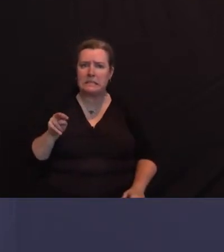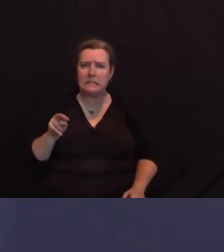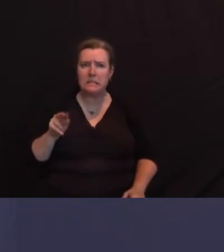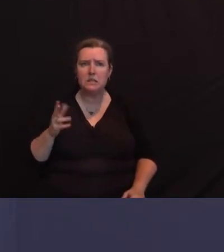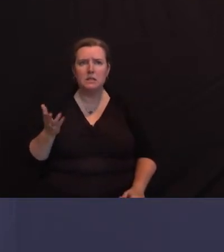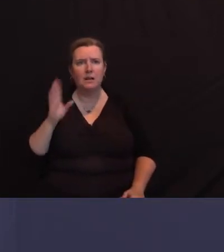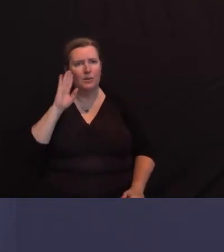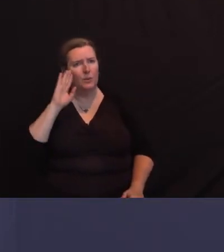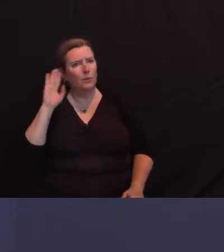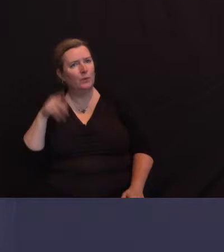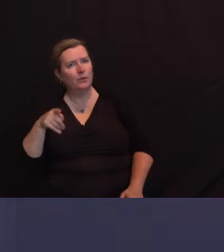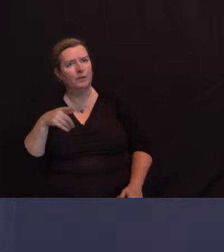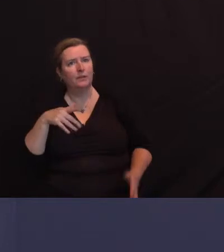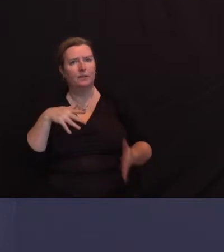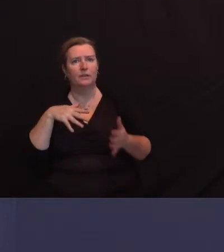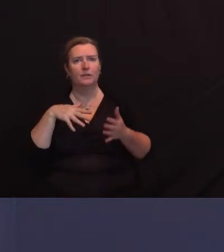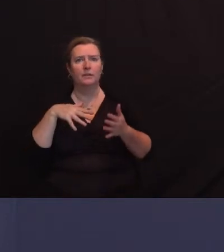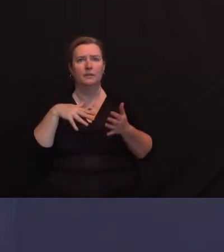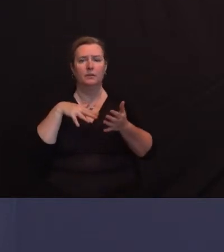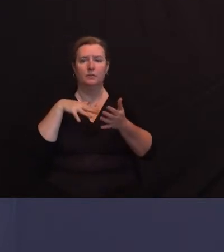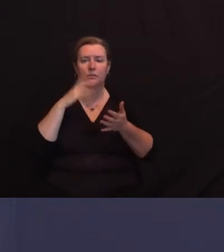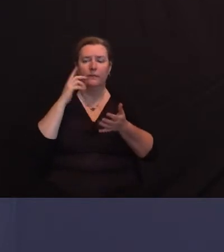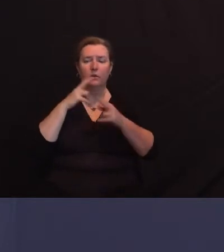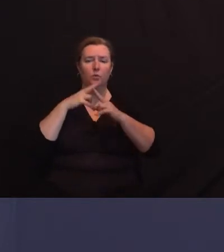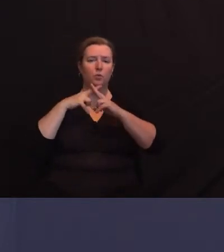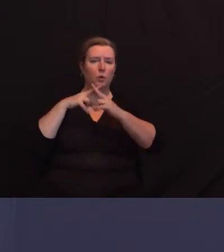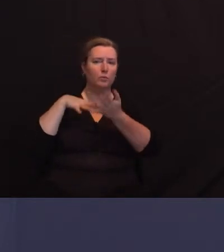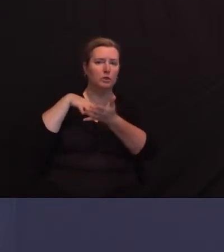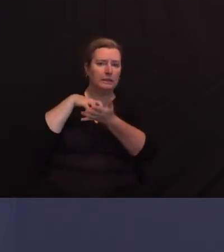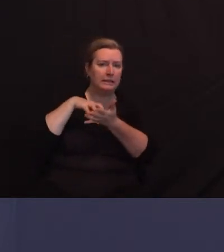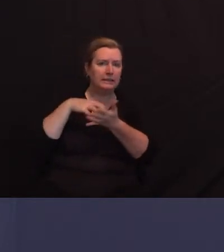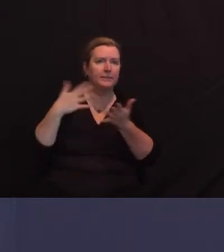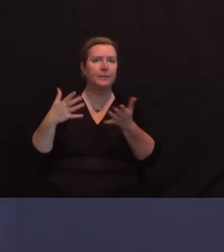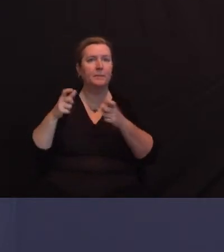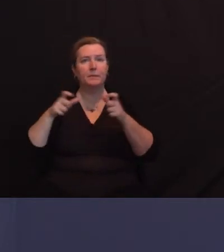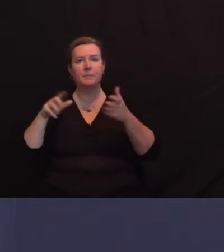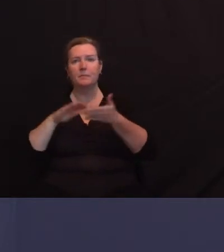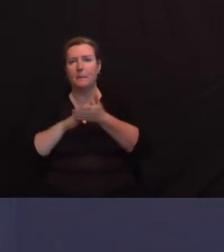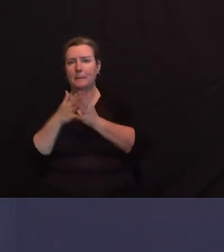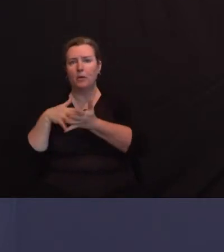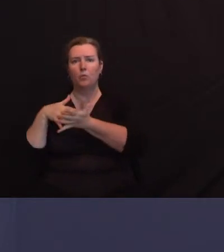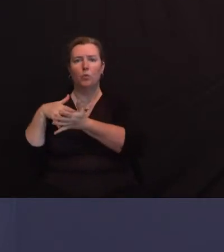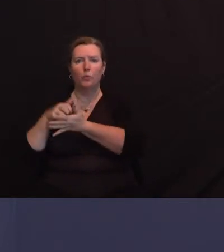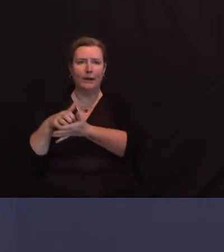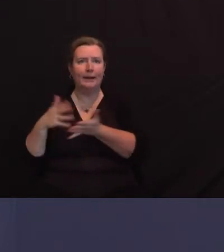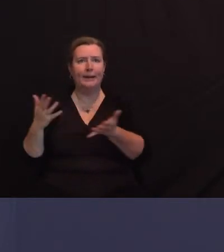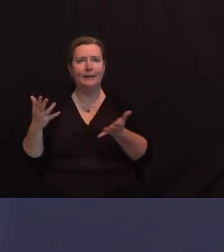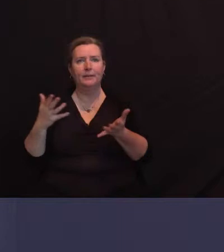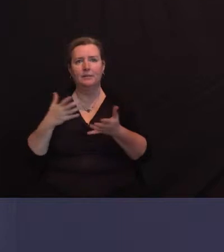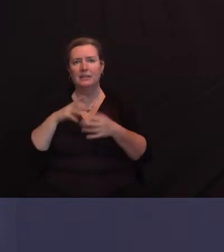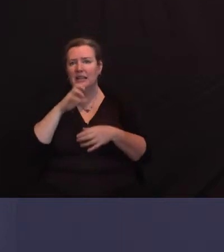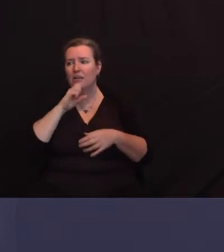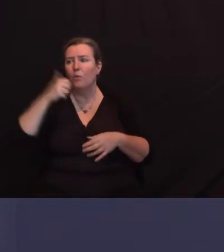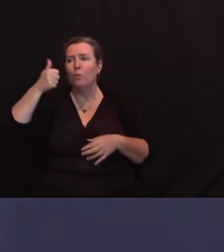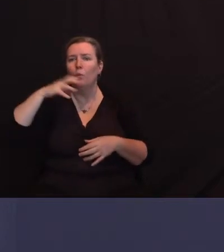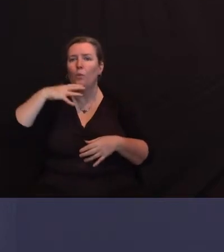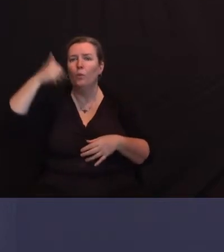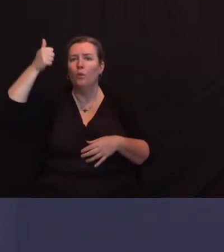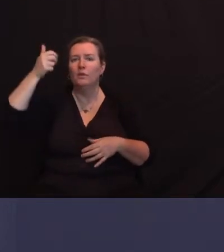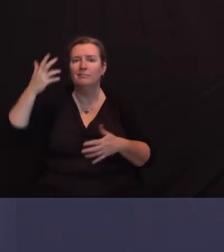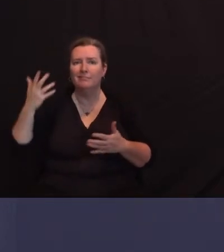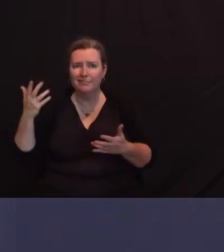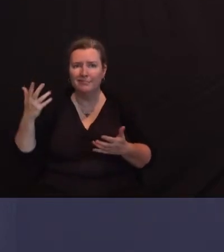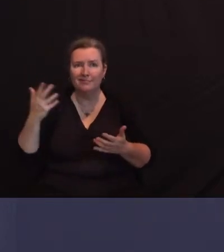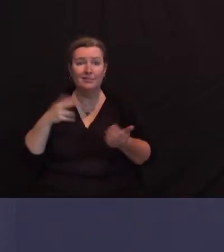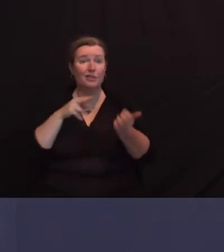systems weaken with age. The Biden administration also announced that nursing homes should require their staff to